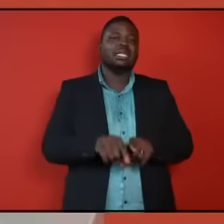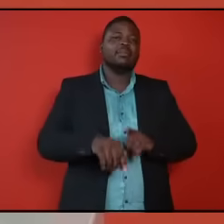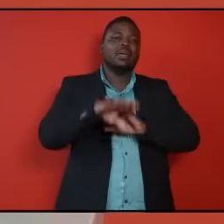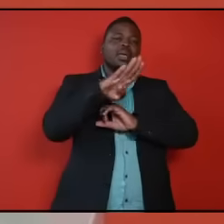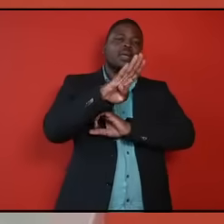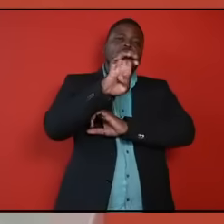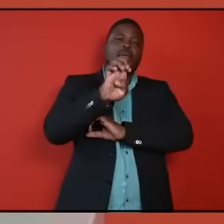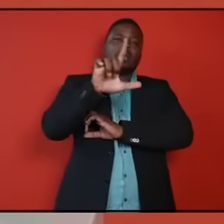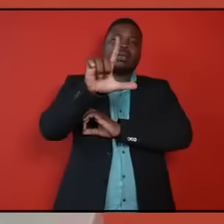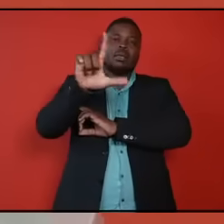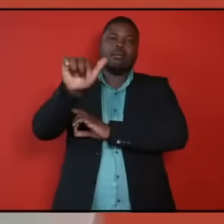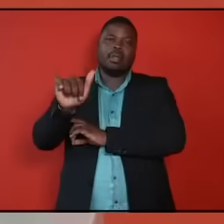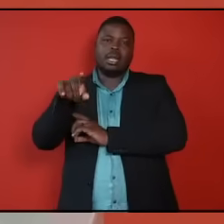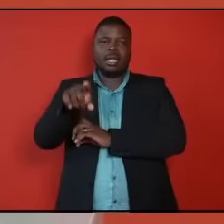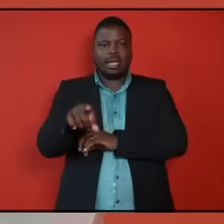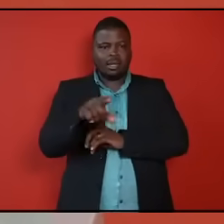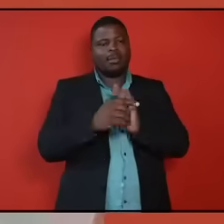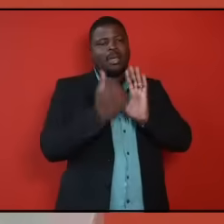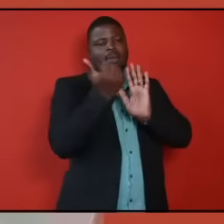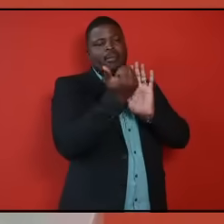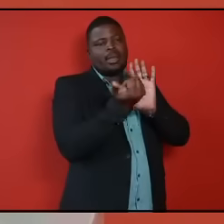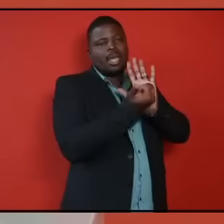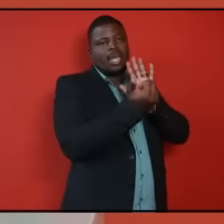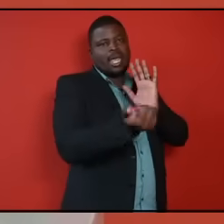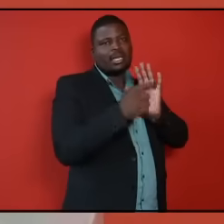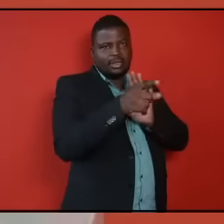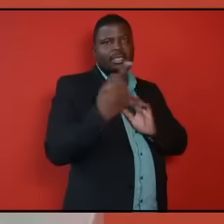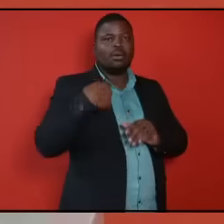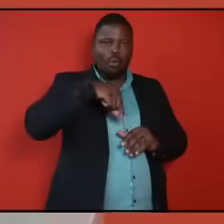gains of 1994. Not now.